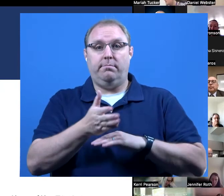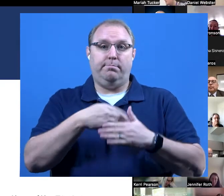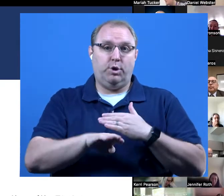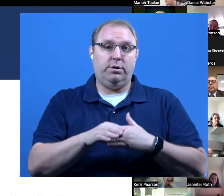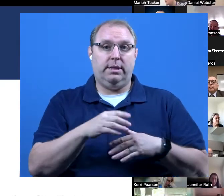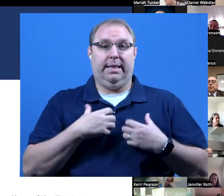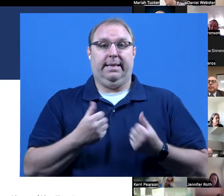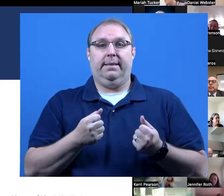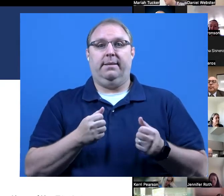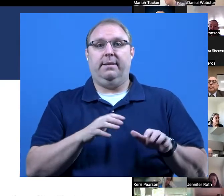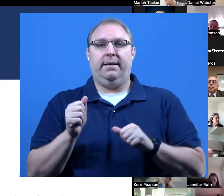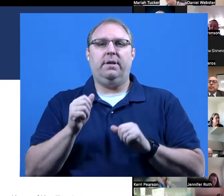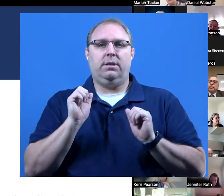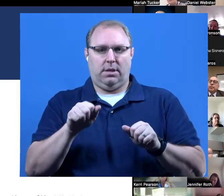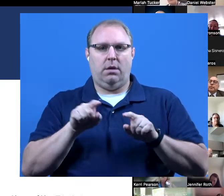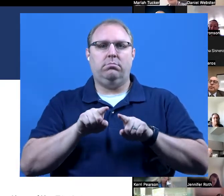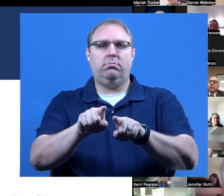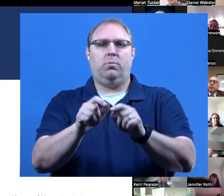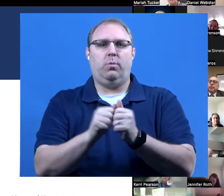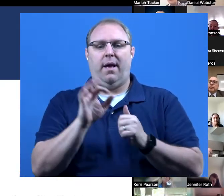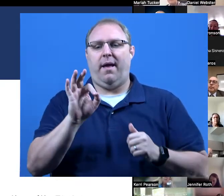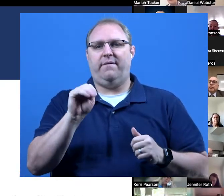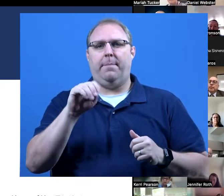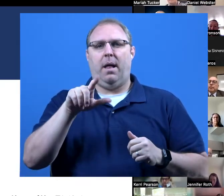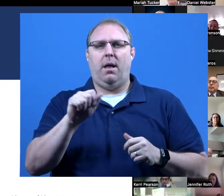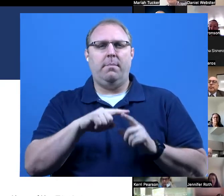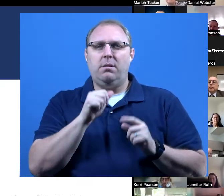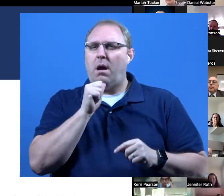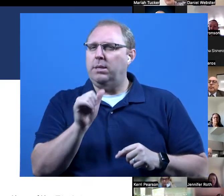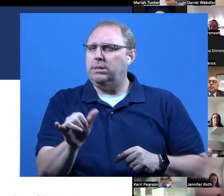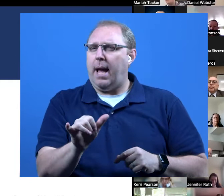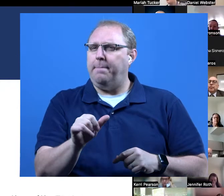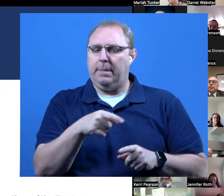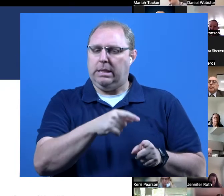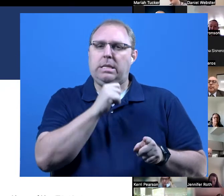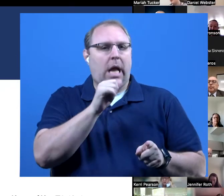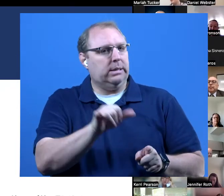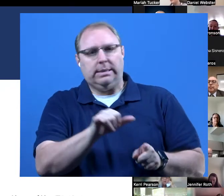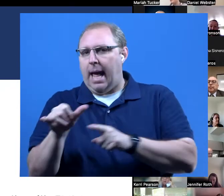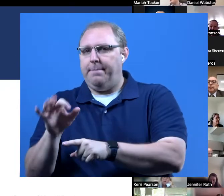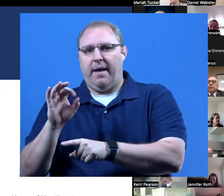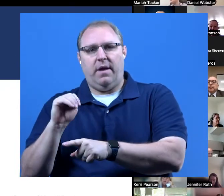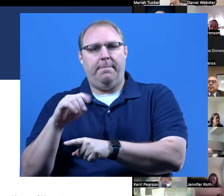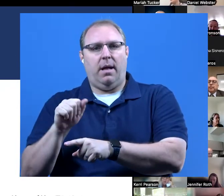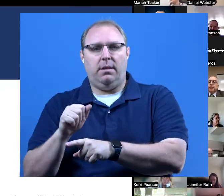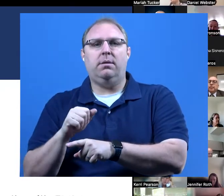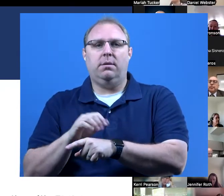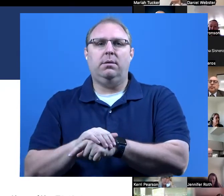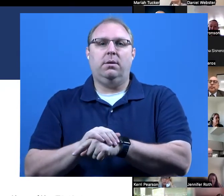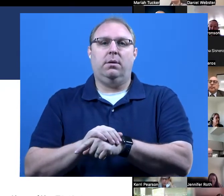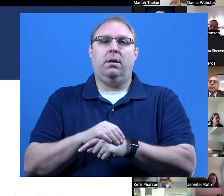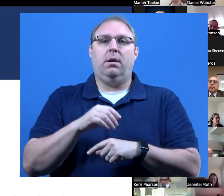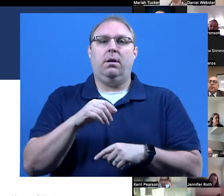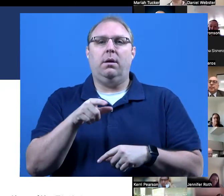parent. Parental and postpartum recovery leave, they can run concurrently with FMLA, but they are not the same